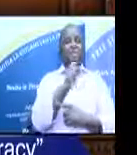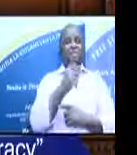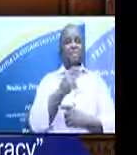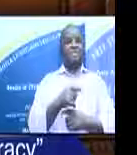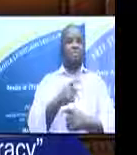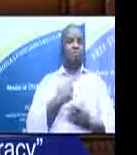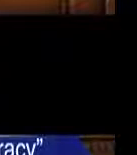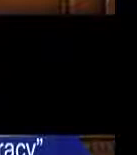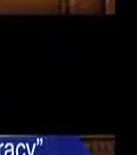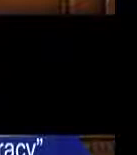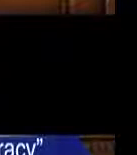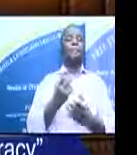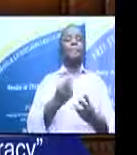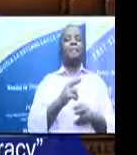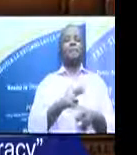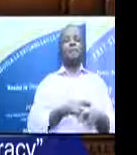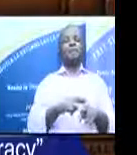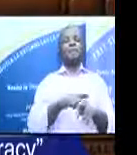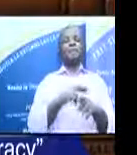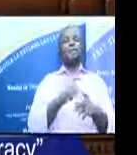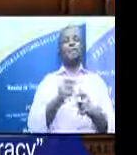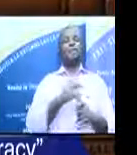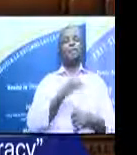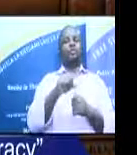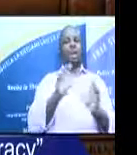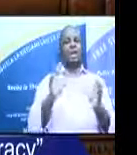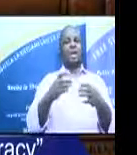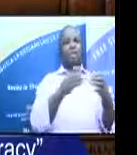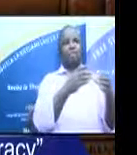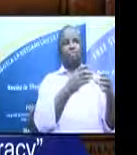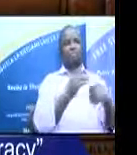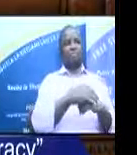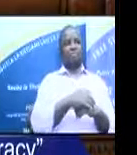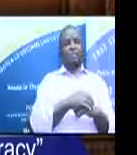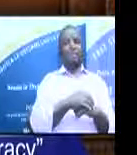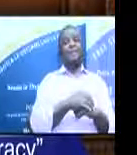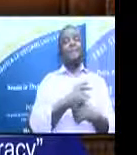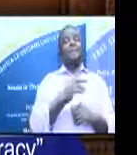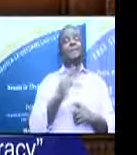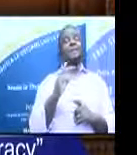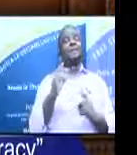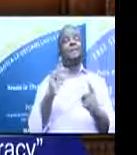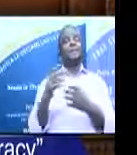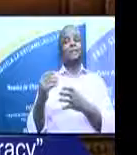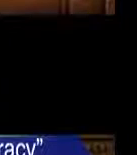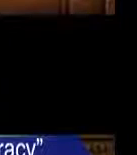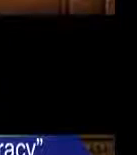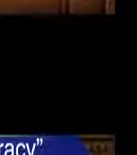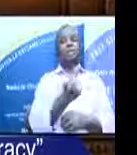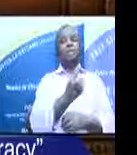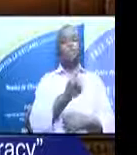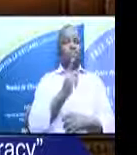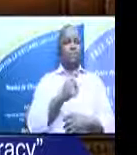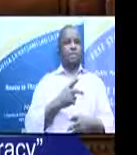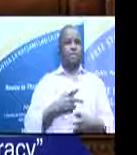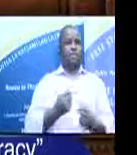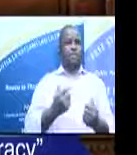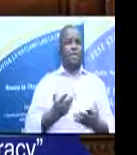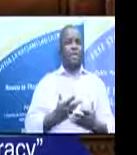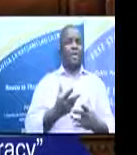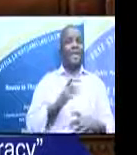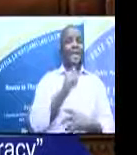Africa's diverse racial and social class groupings. All these factors need to be addressed by the